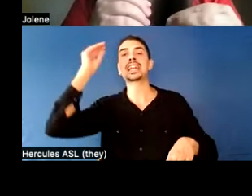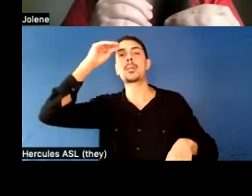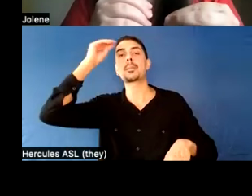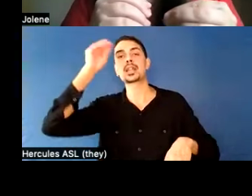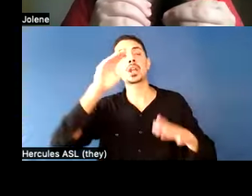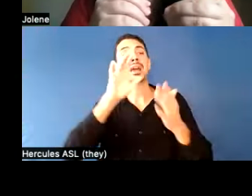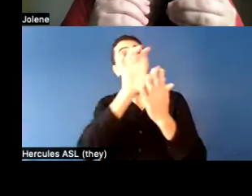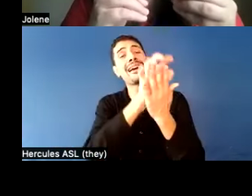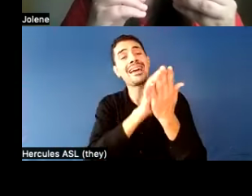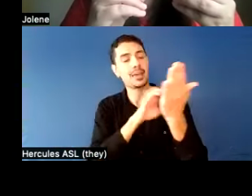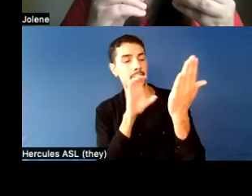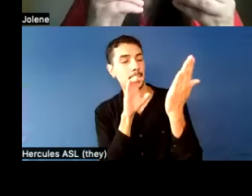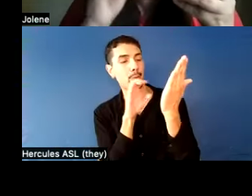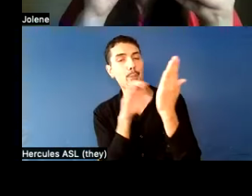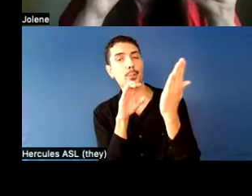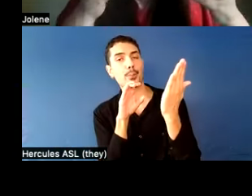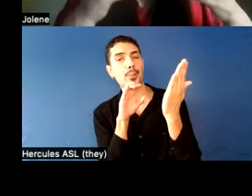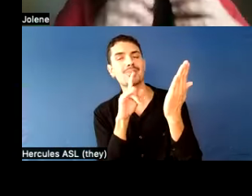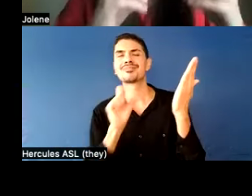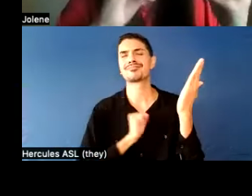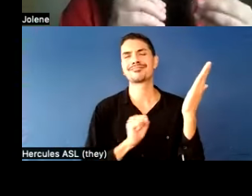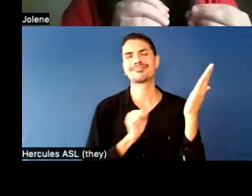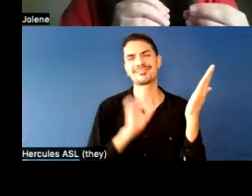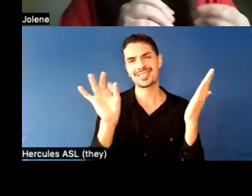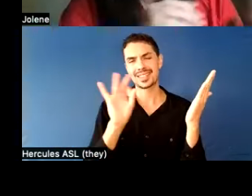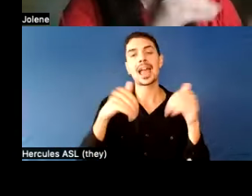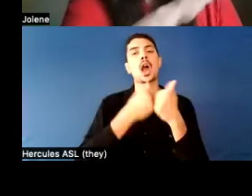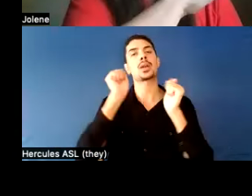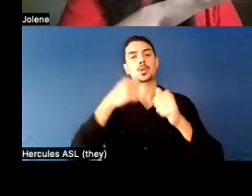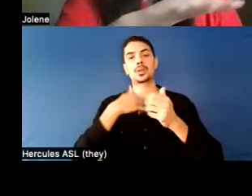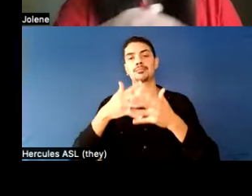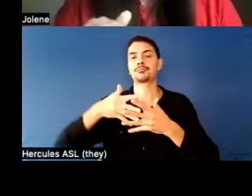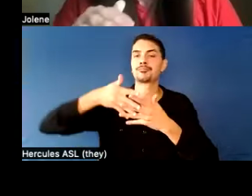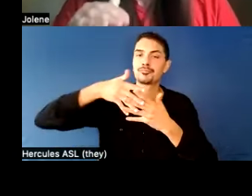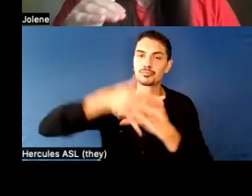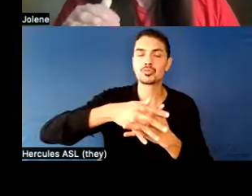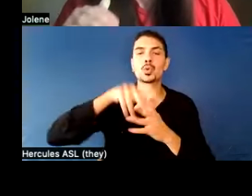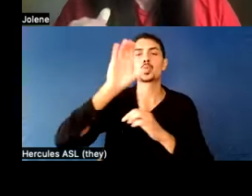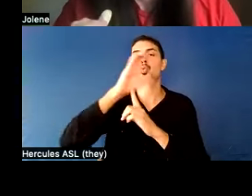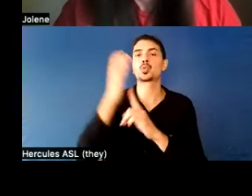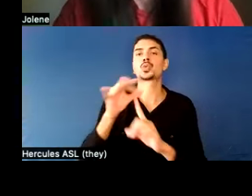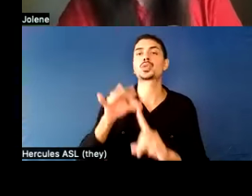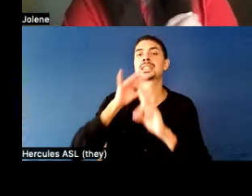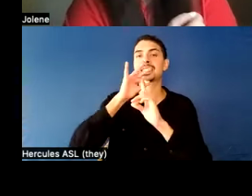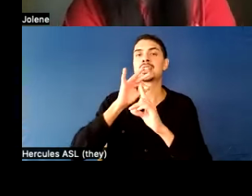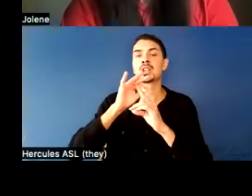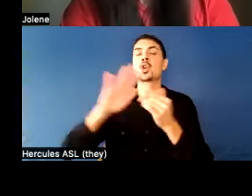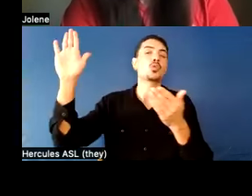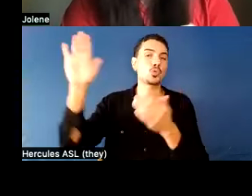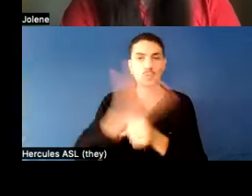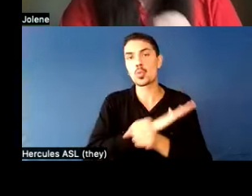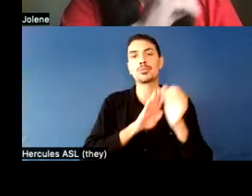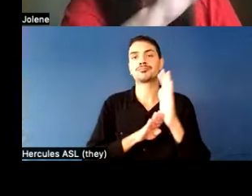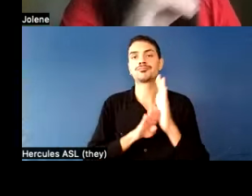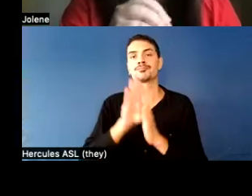be embedded with those cultural uniquenesses throughout the entire place, throughout the entire